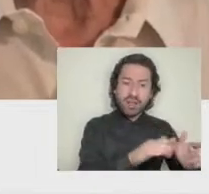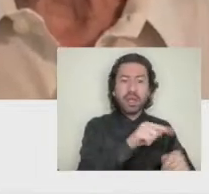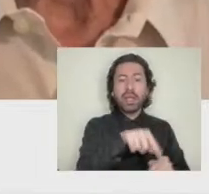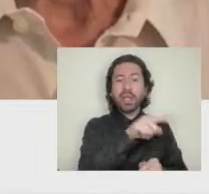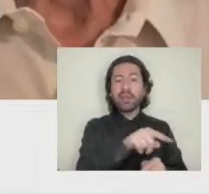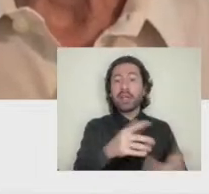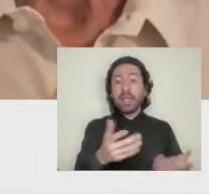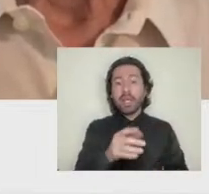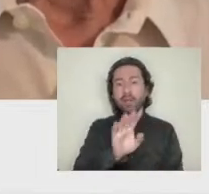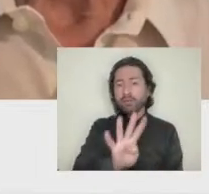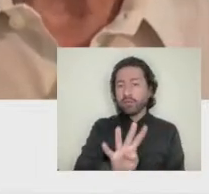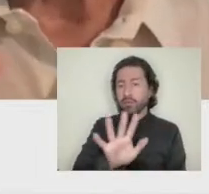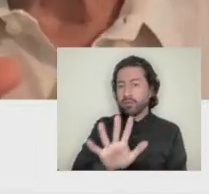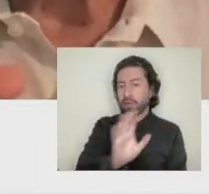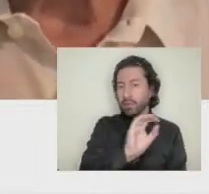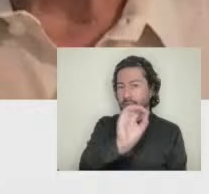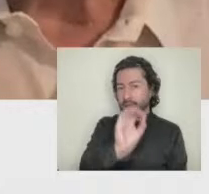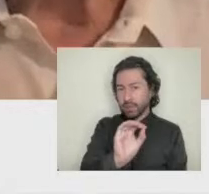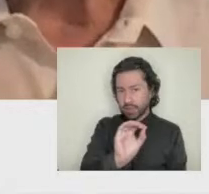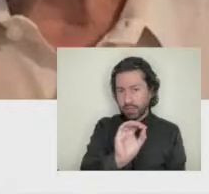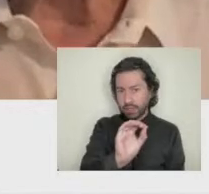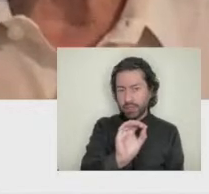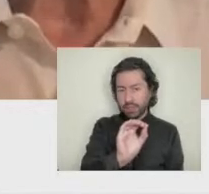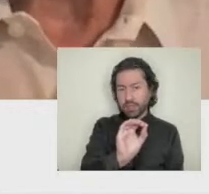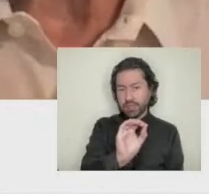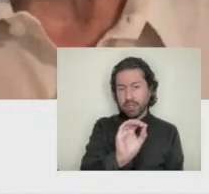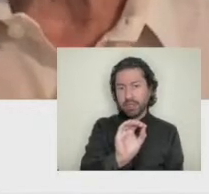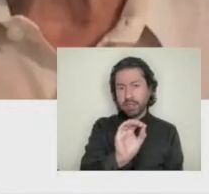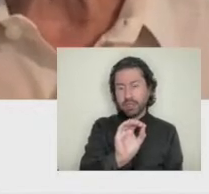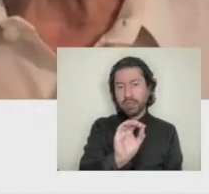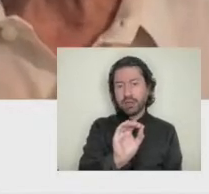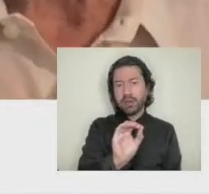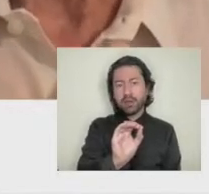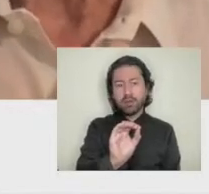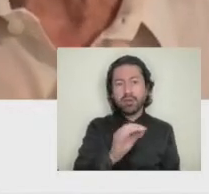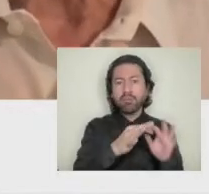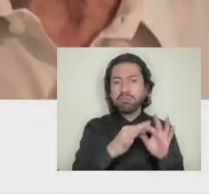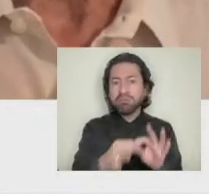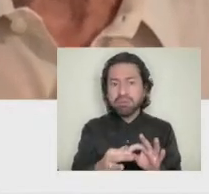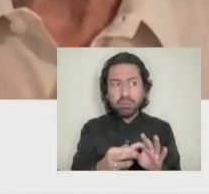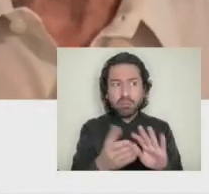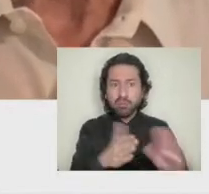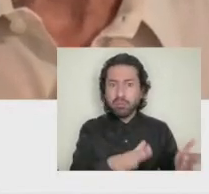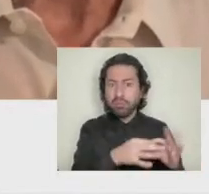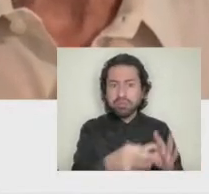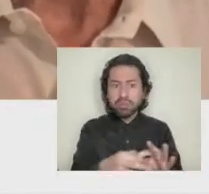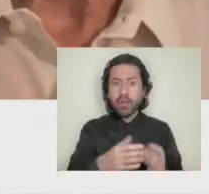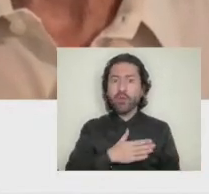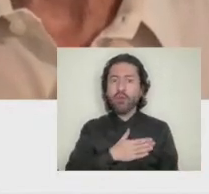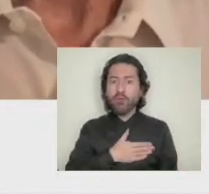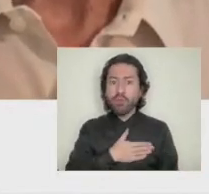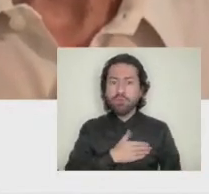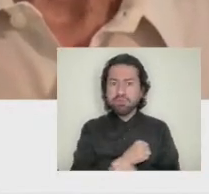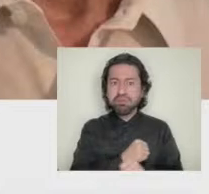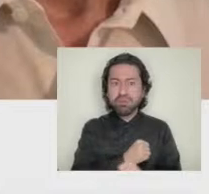deaths. So the inequalities are absolutely key.